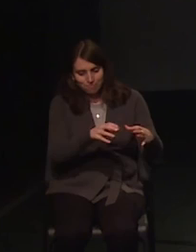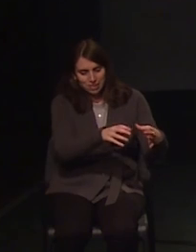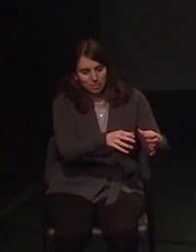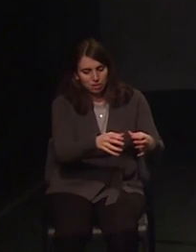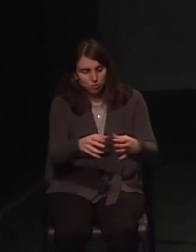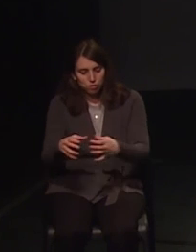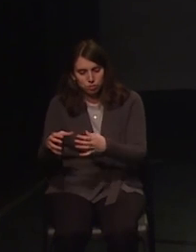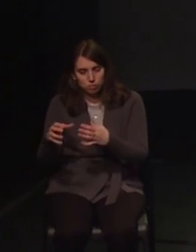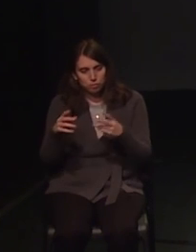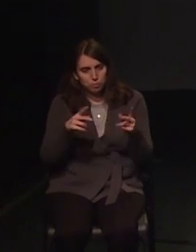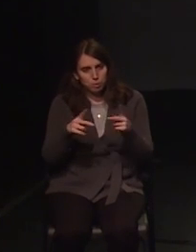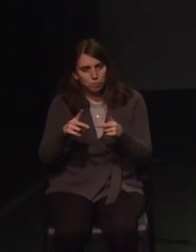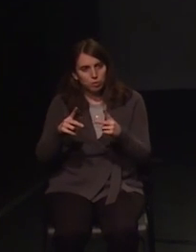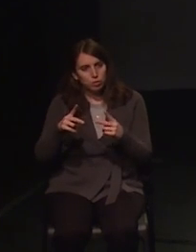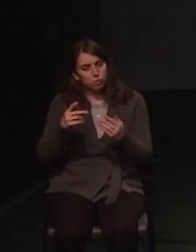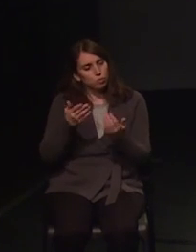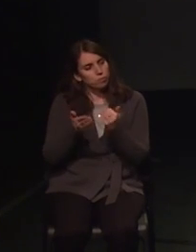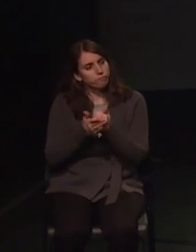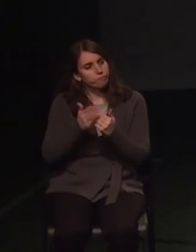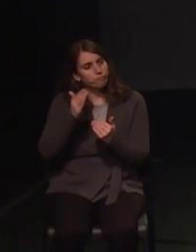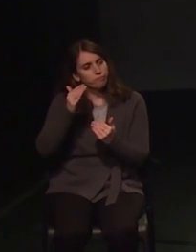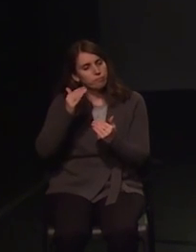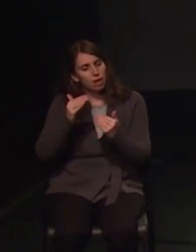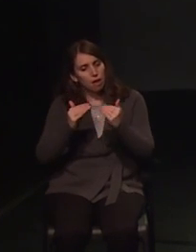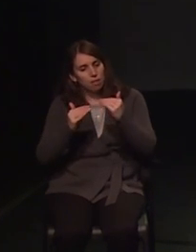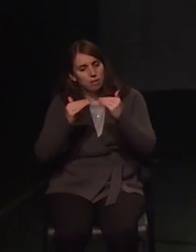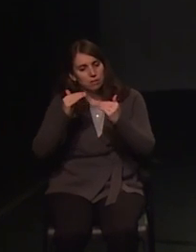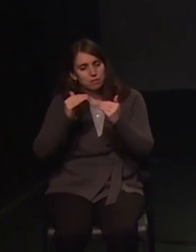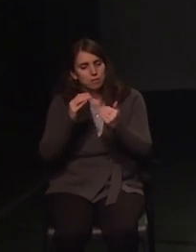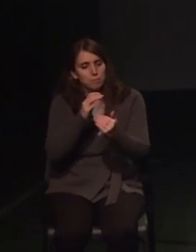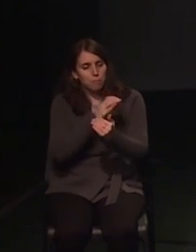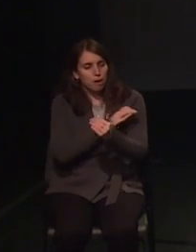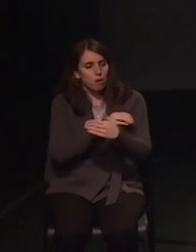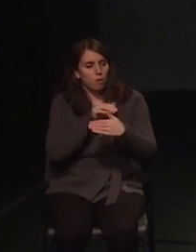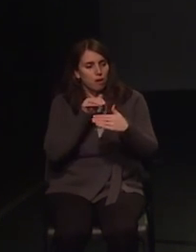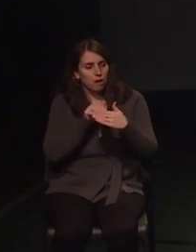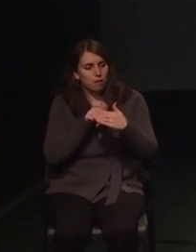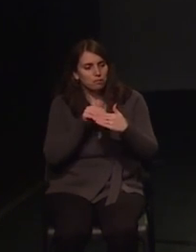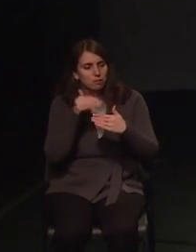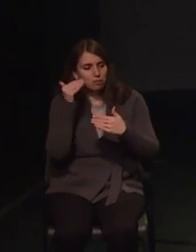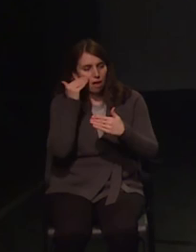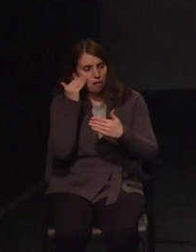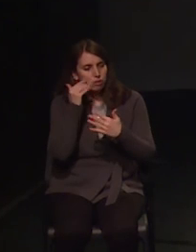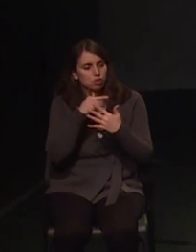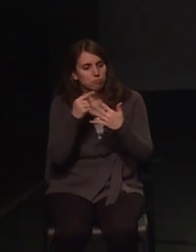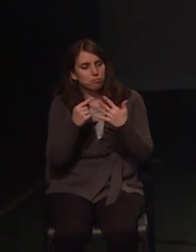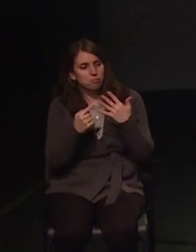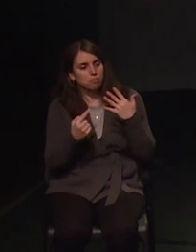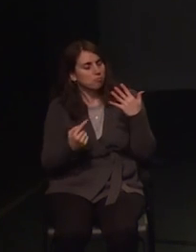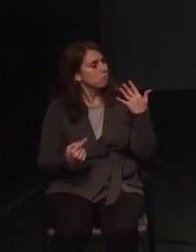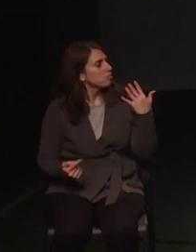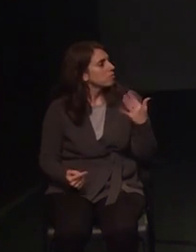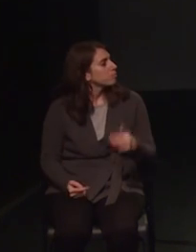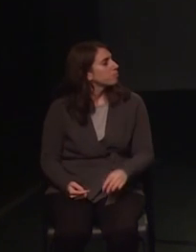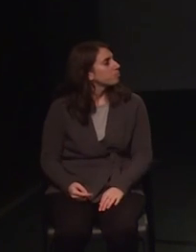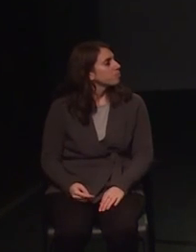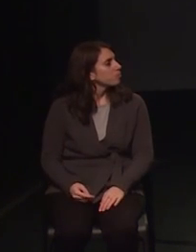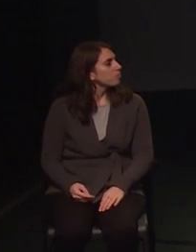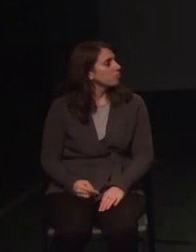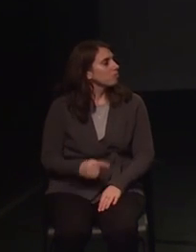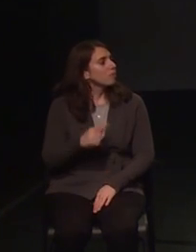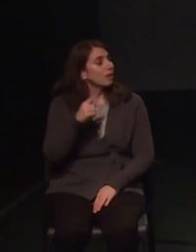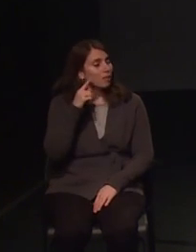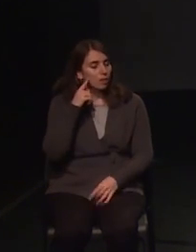power, access, knowledge, and you can probably add a whole bunch of other things to that. I think when you see